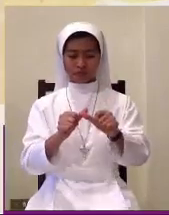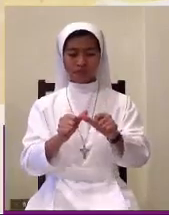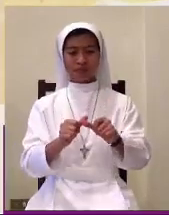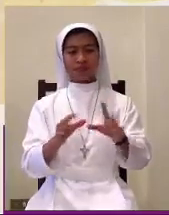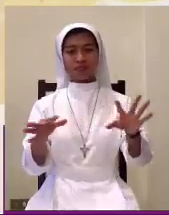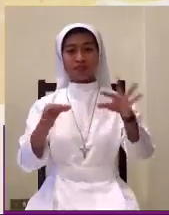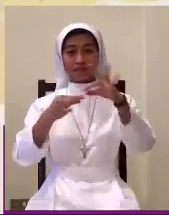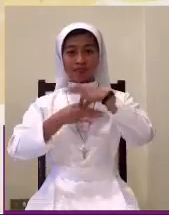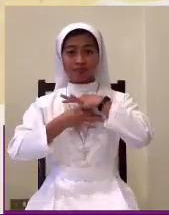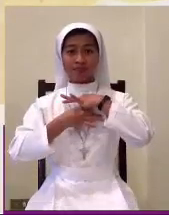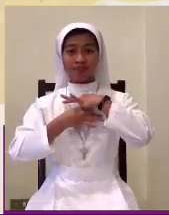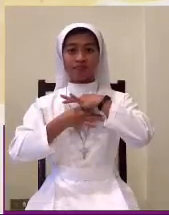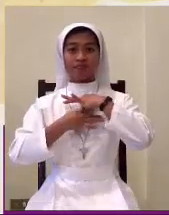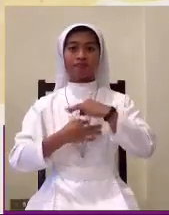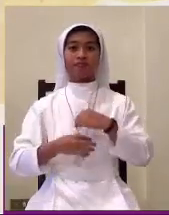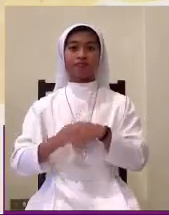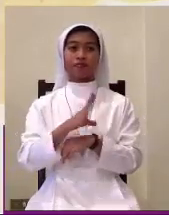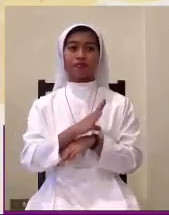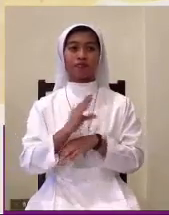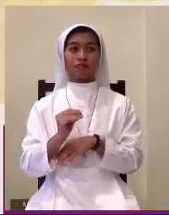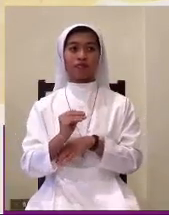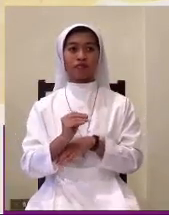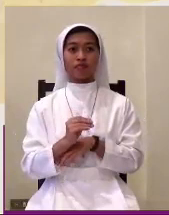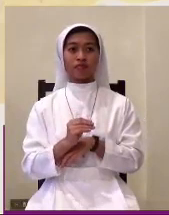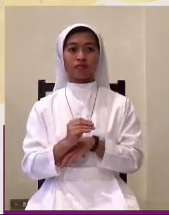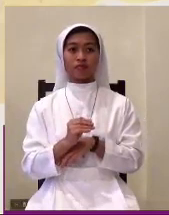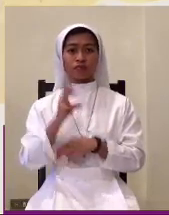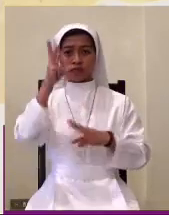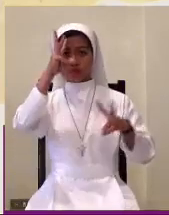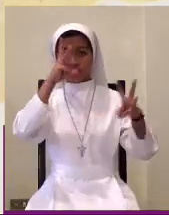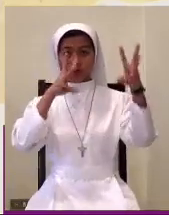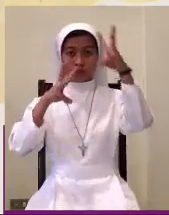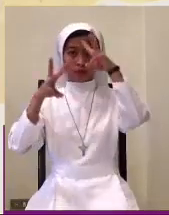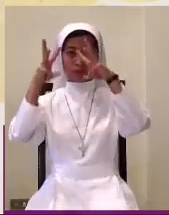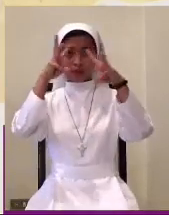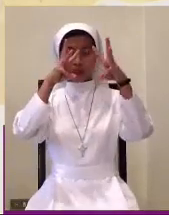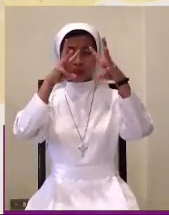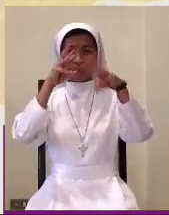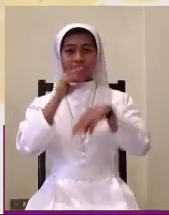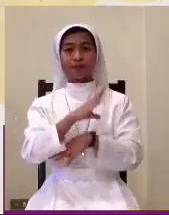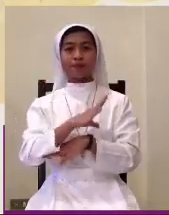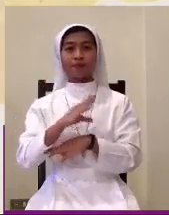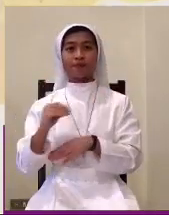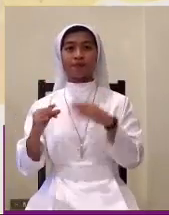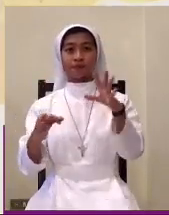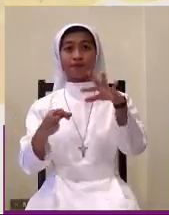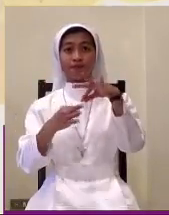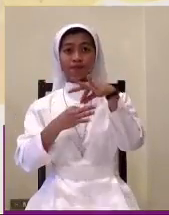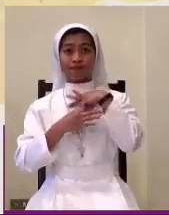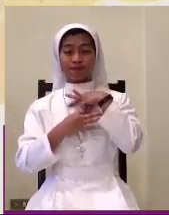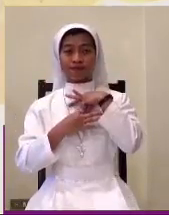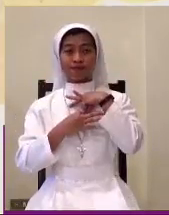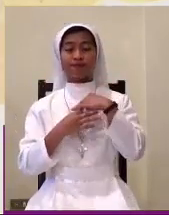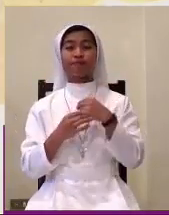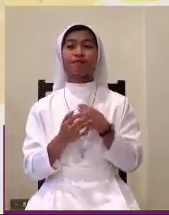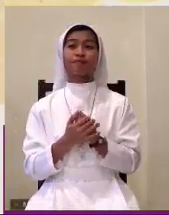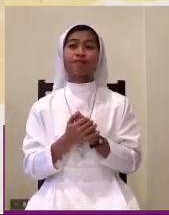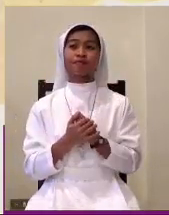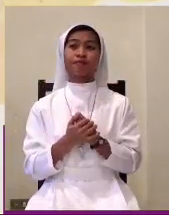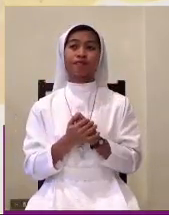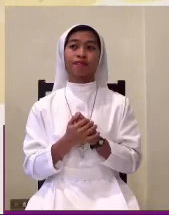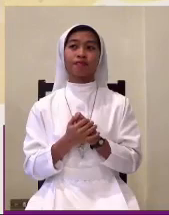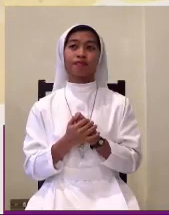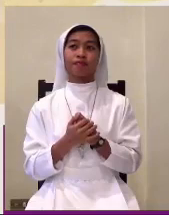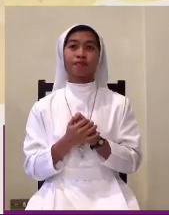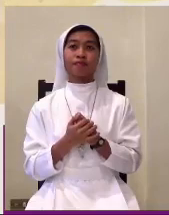panic. People are still in fear mode. I remember